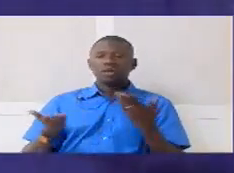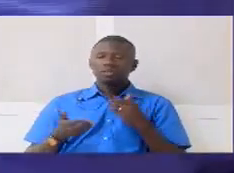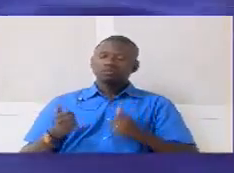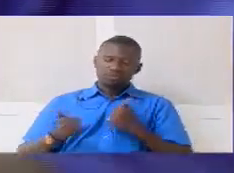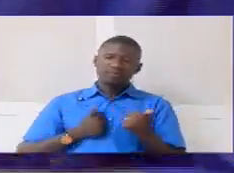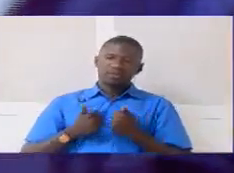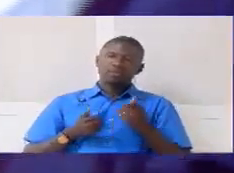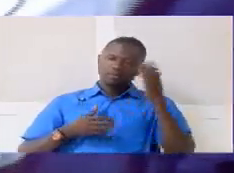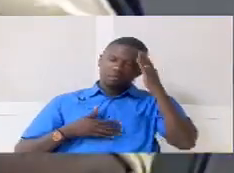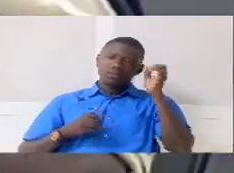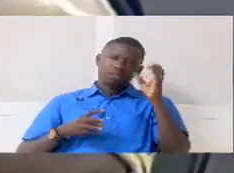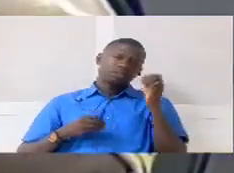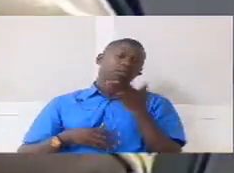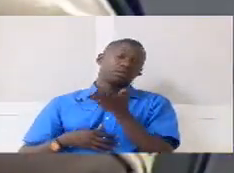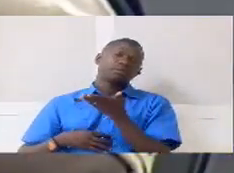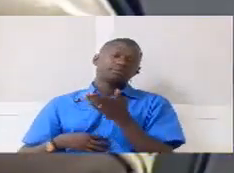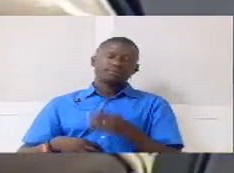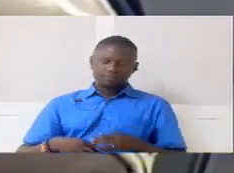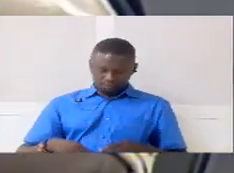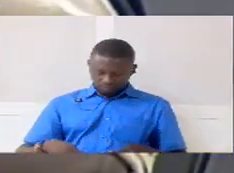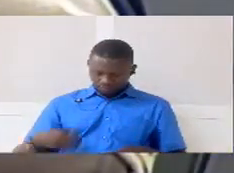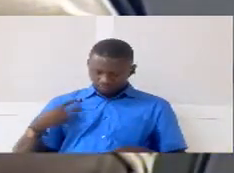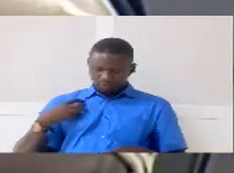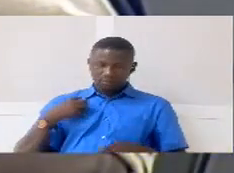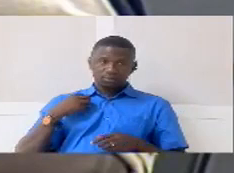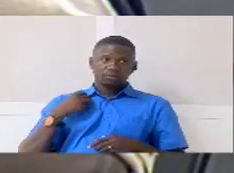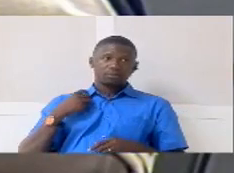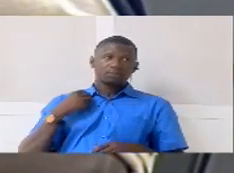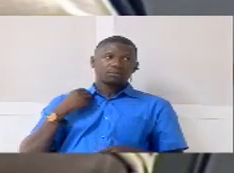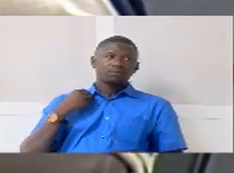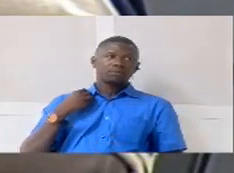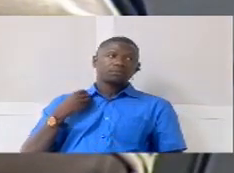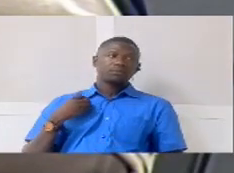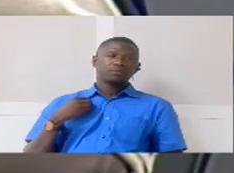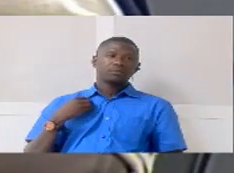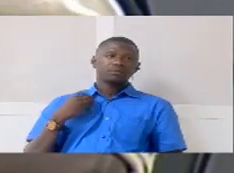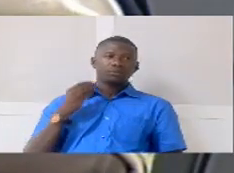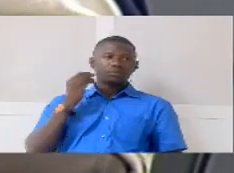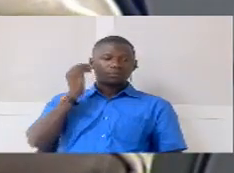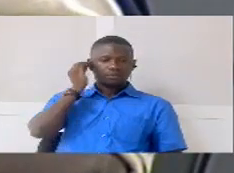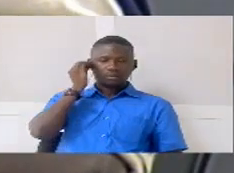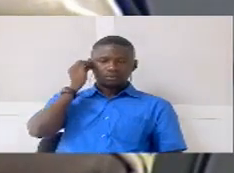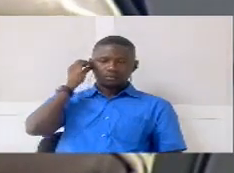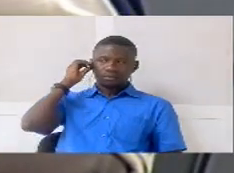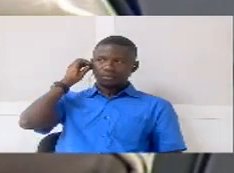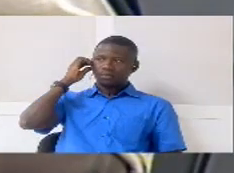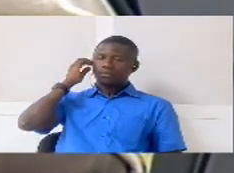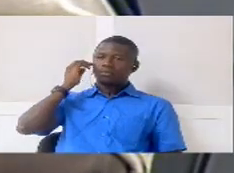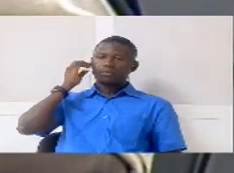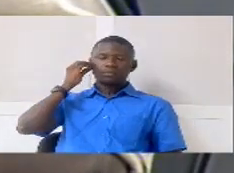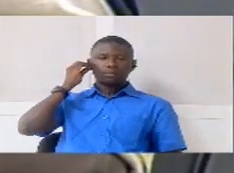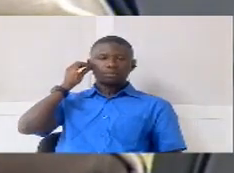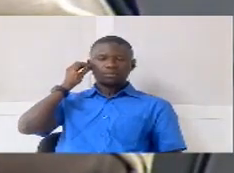mo rolo ni soto e timma baliya wala kany courant mesawol e siabuima ah alaw fana se keno le